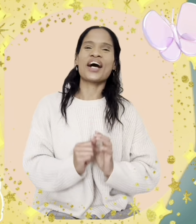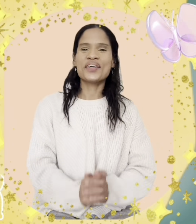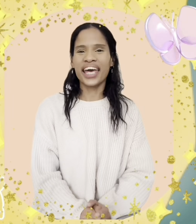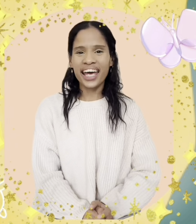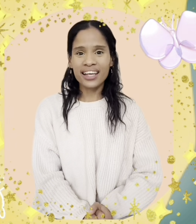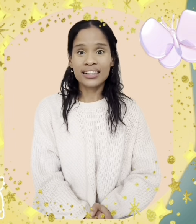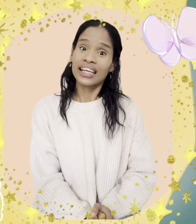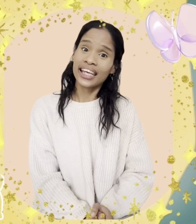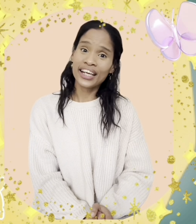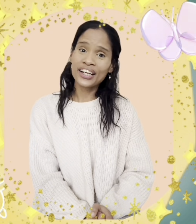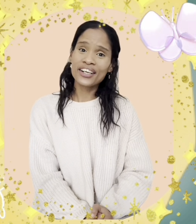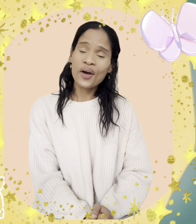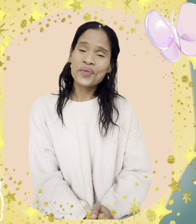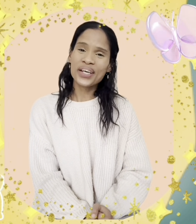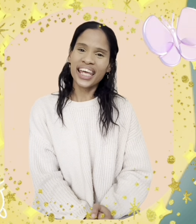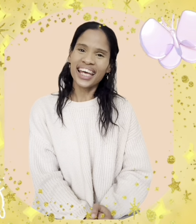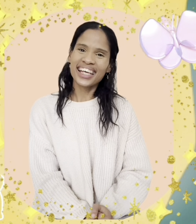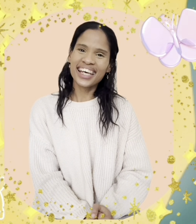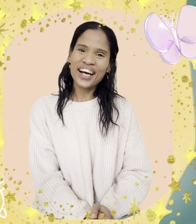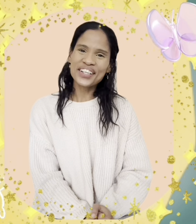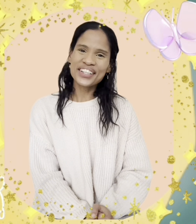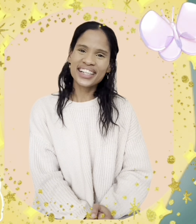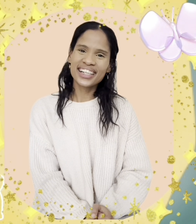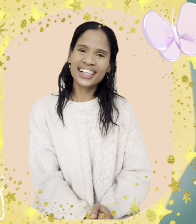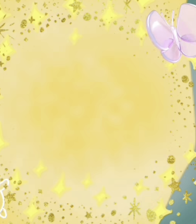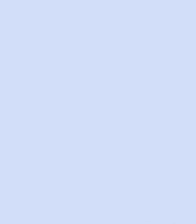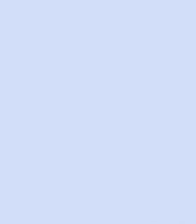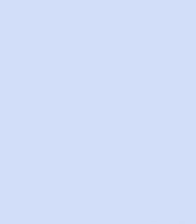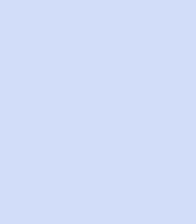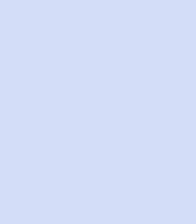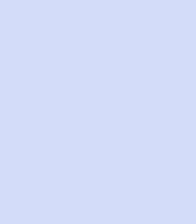Yes, okay. Here we go.